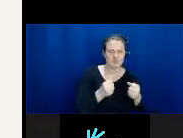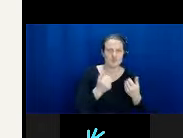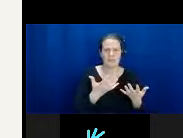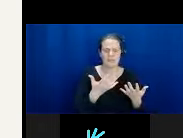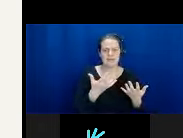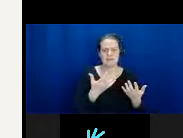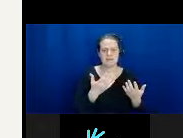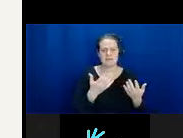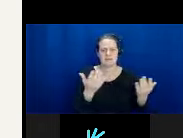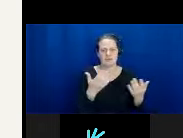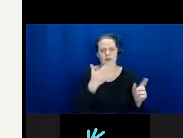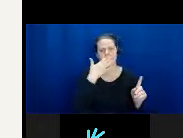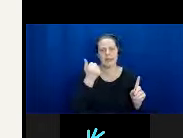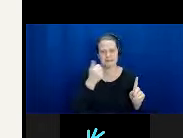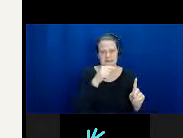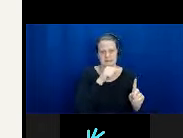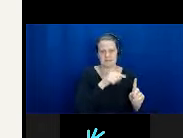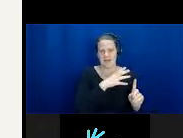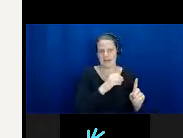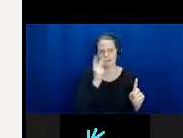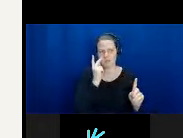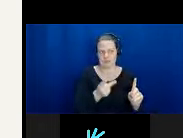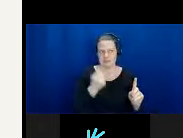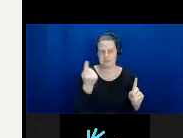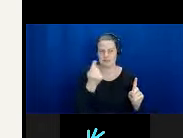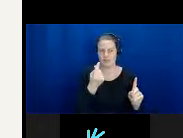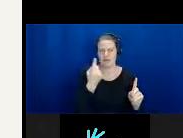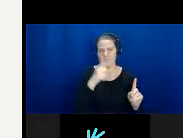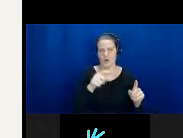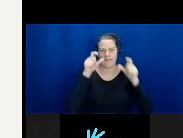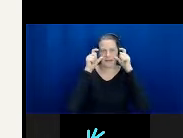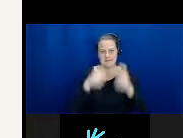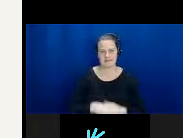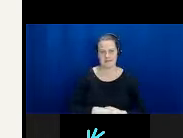would be best? And can they see someone for the glasses?